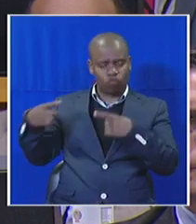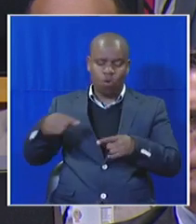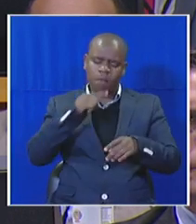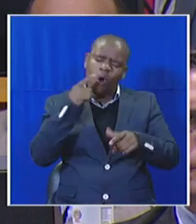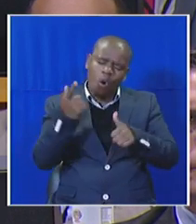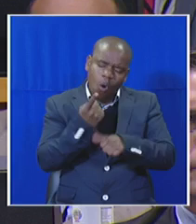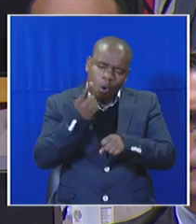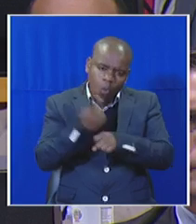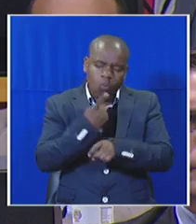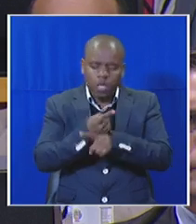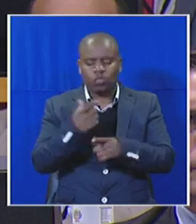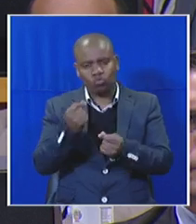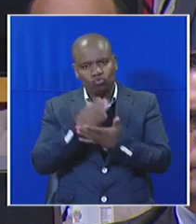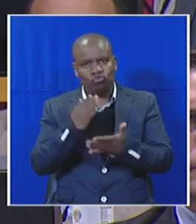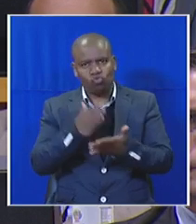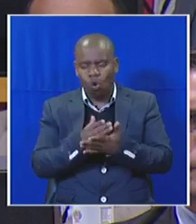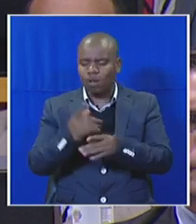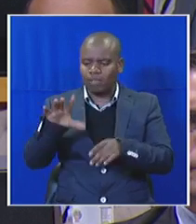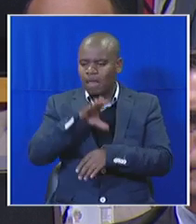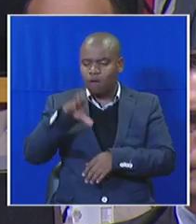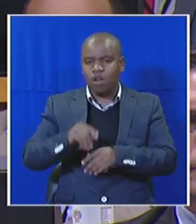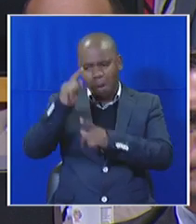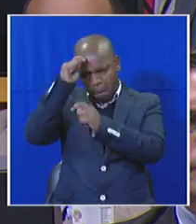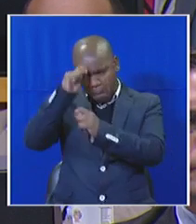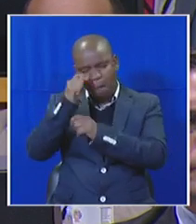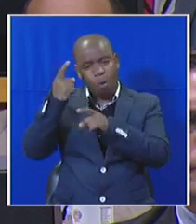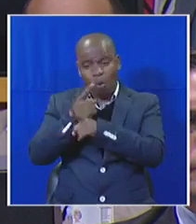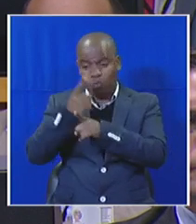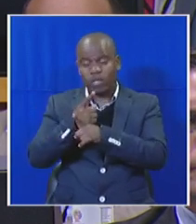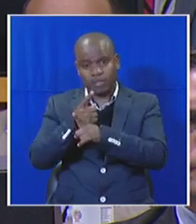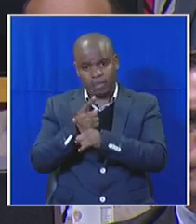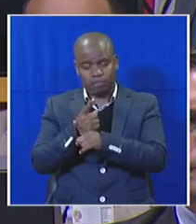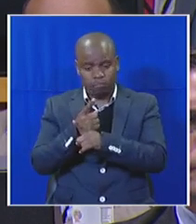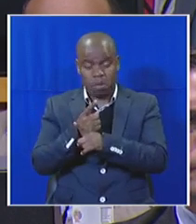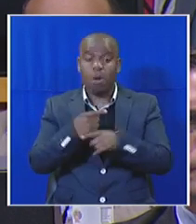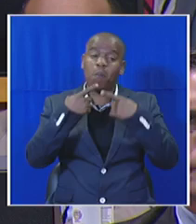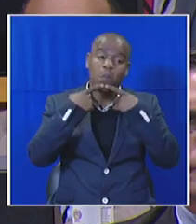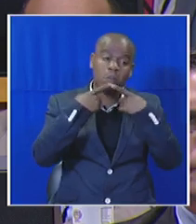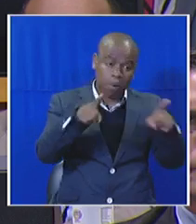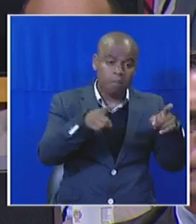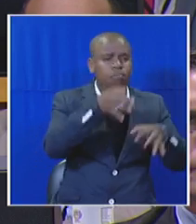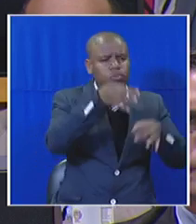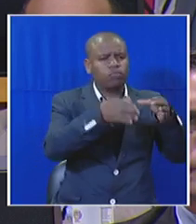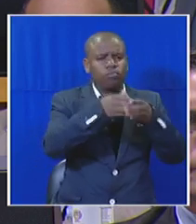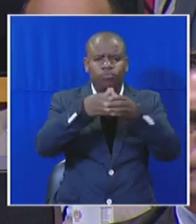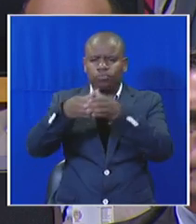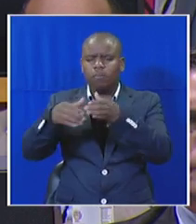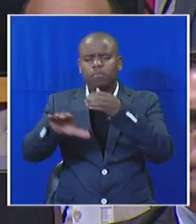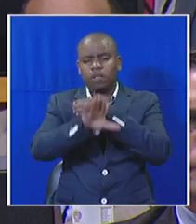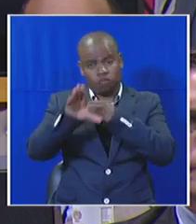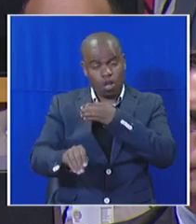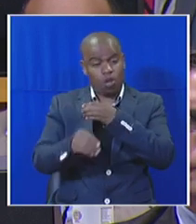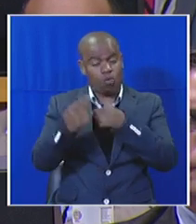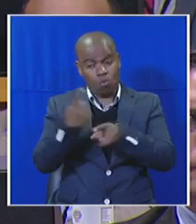in everything that you do. And the message that you send to civil servants and other politicians around the country is